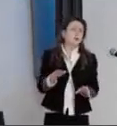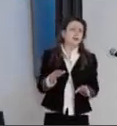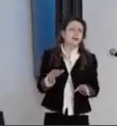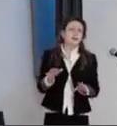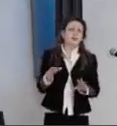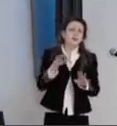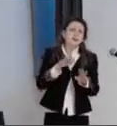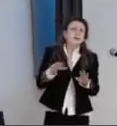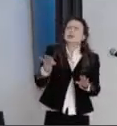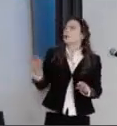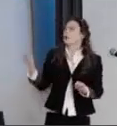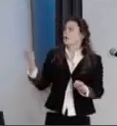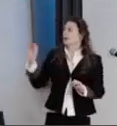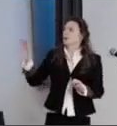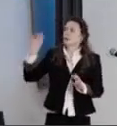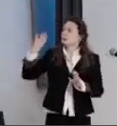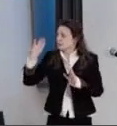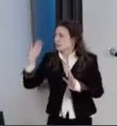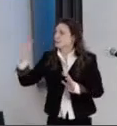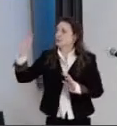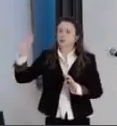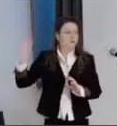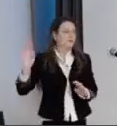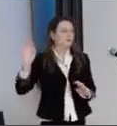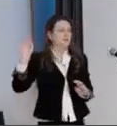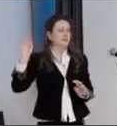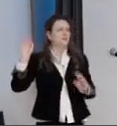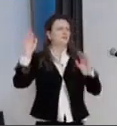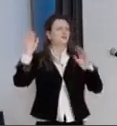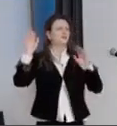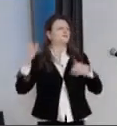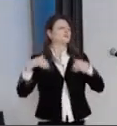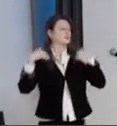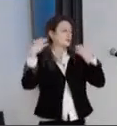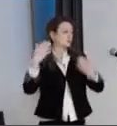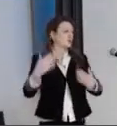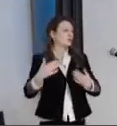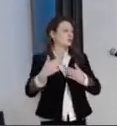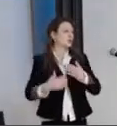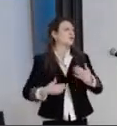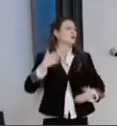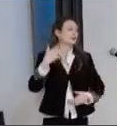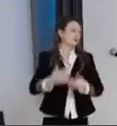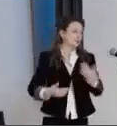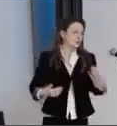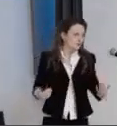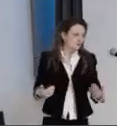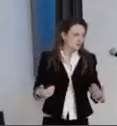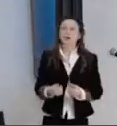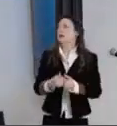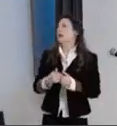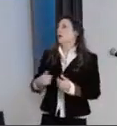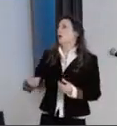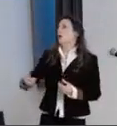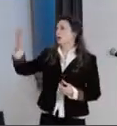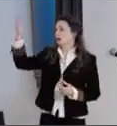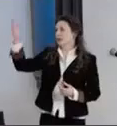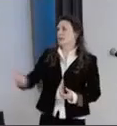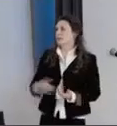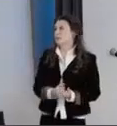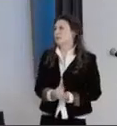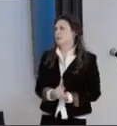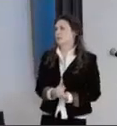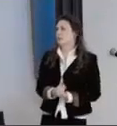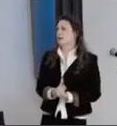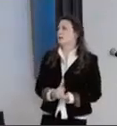to be also like a sneaky way of saying, well, if you consider this, if you have this piece of knowledge, you will have a greater enjoyment of